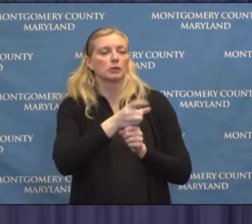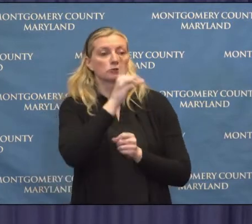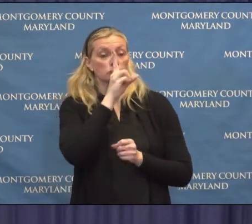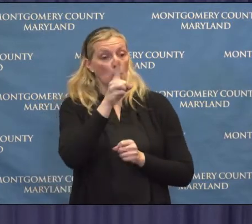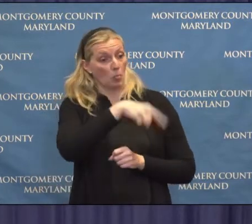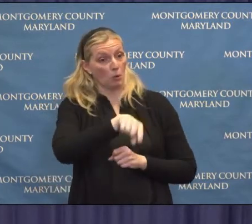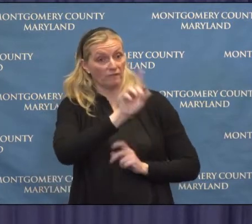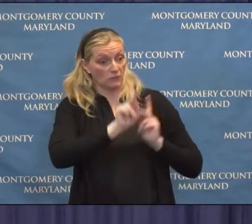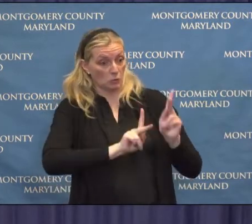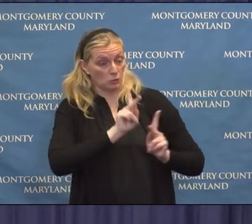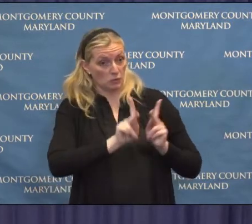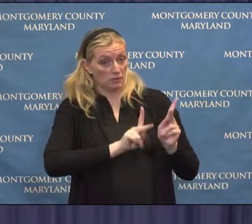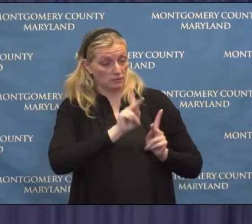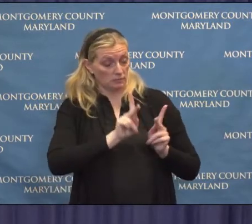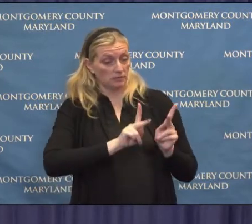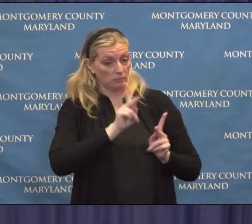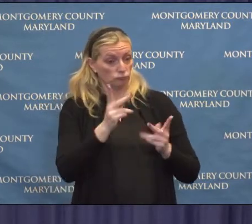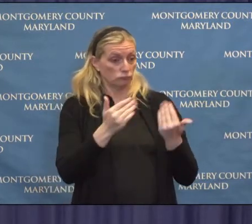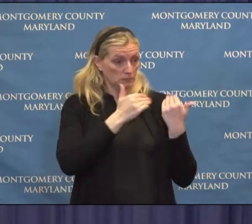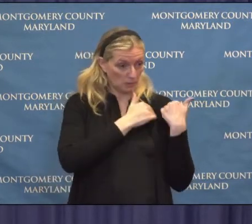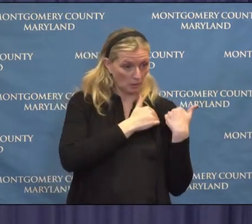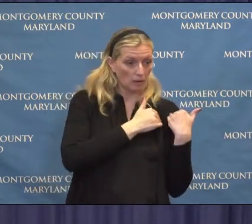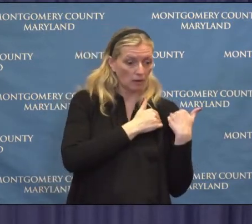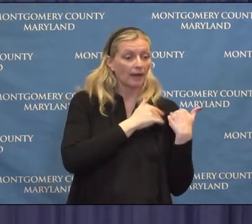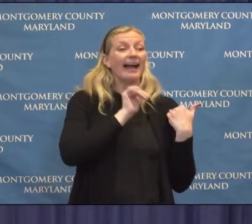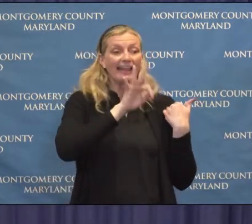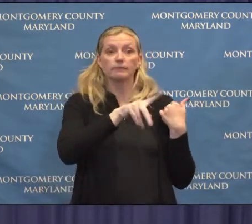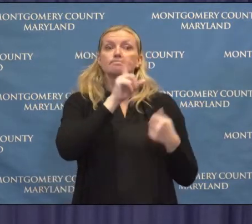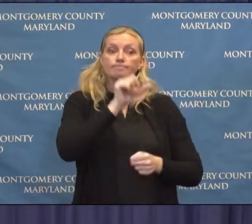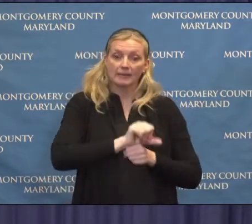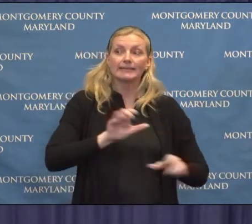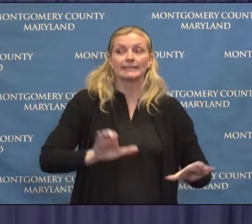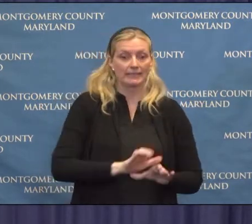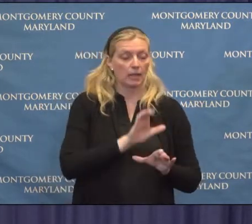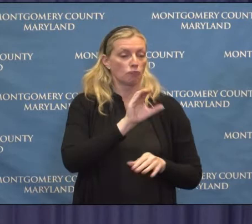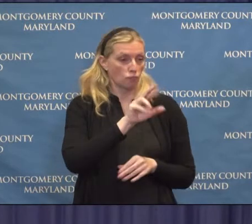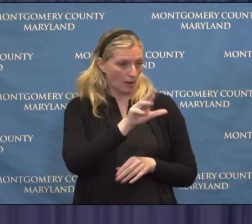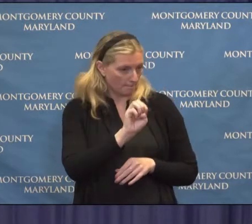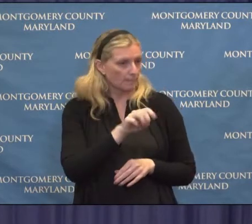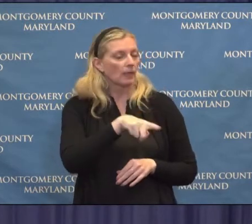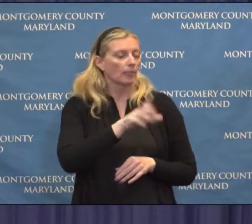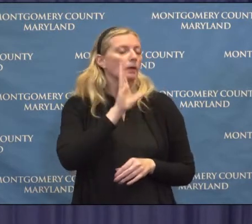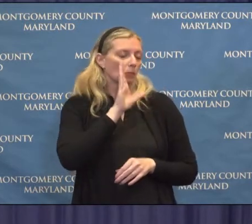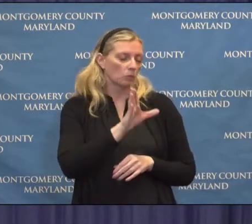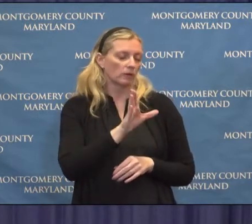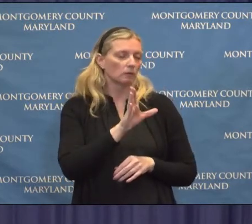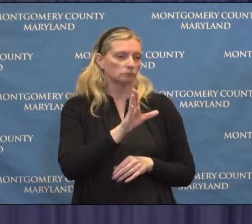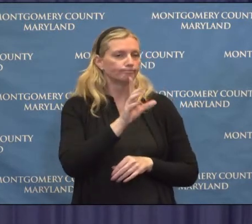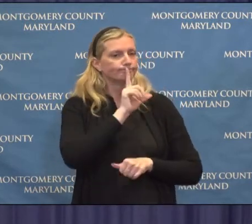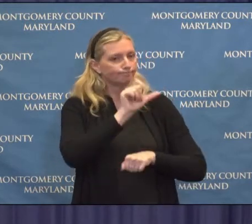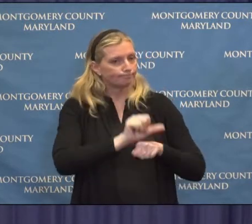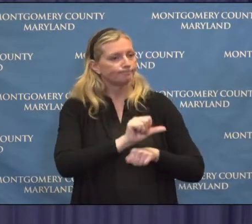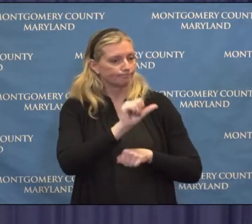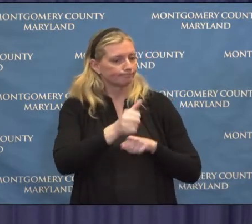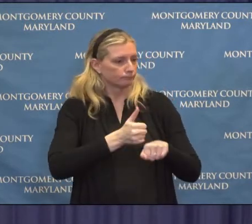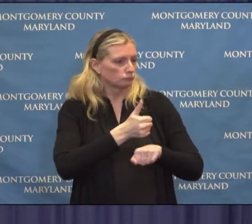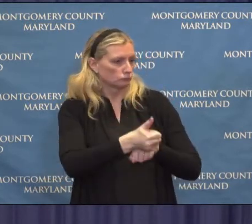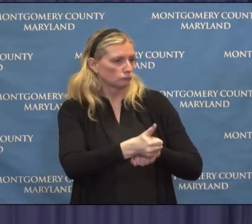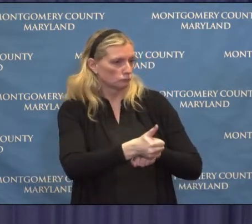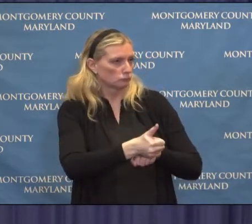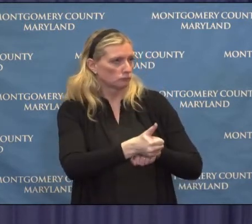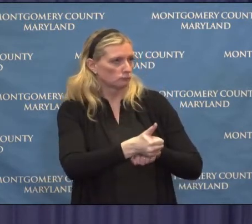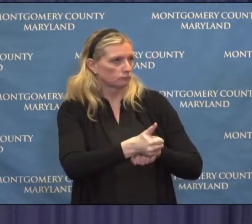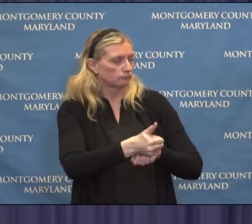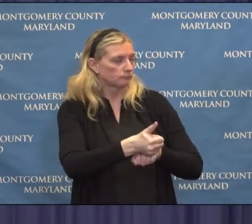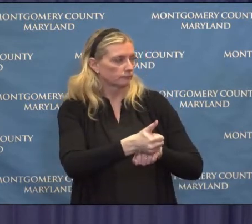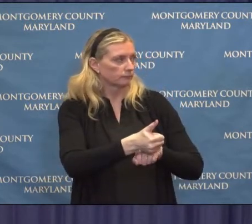who are responsible are held if they committed a crime. We are pursuing criminal charges against anyone who commits a